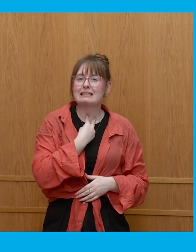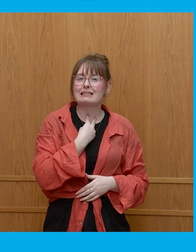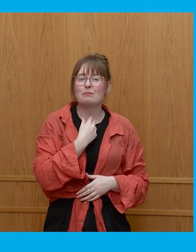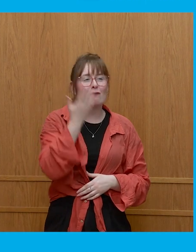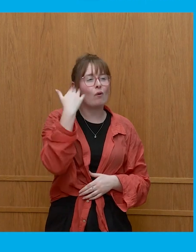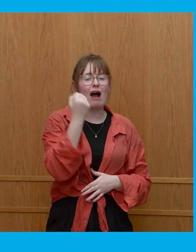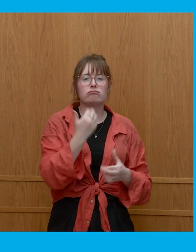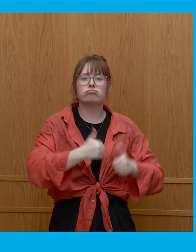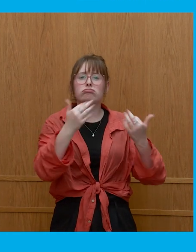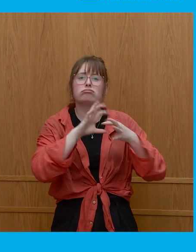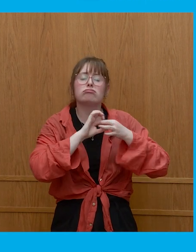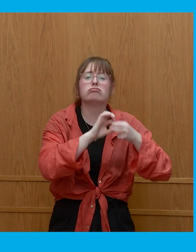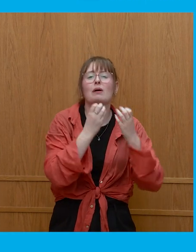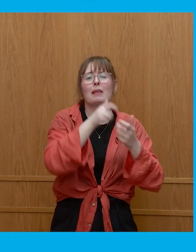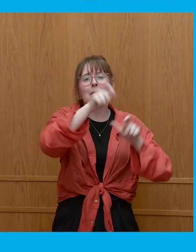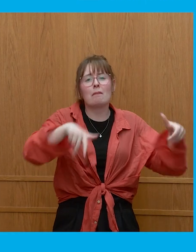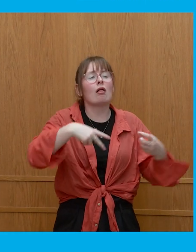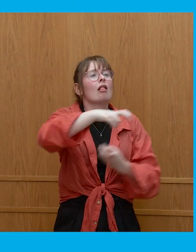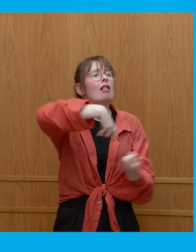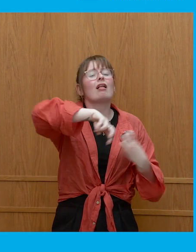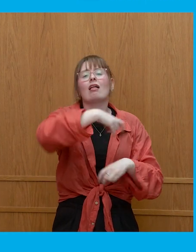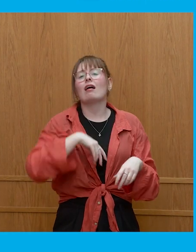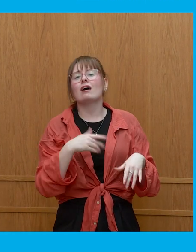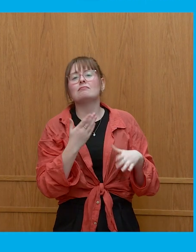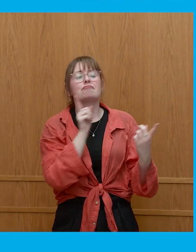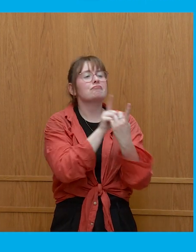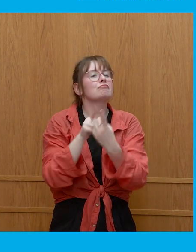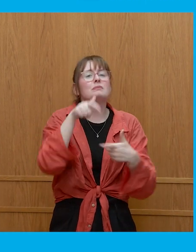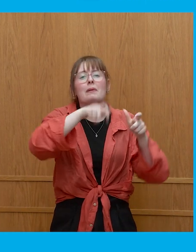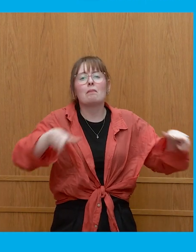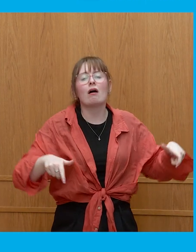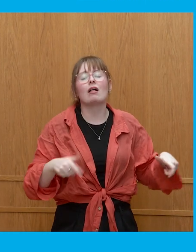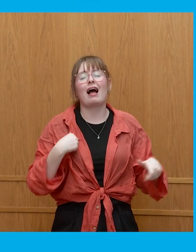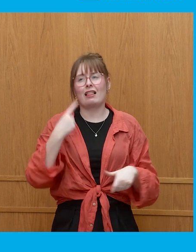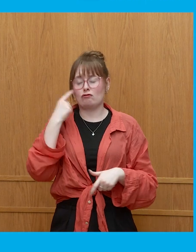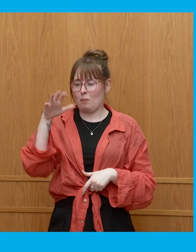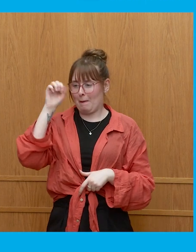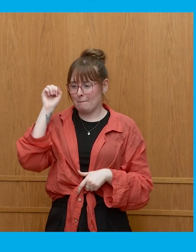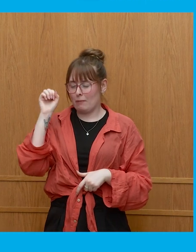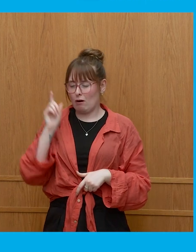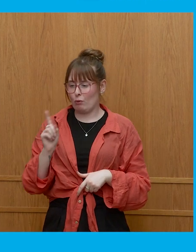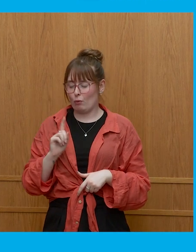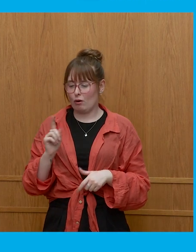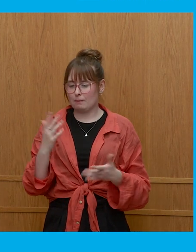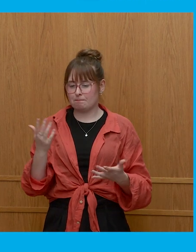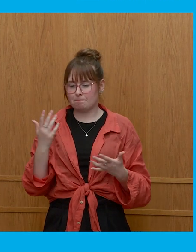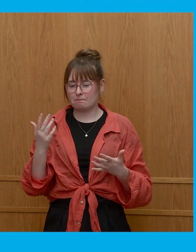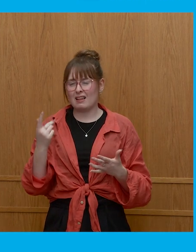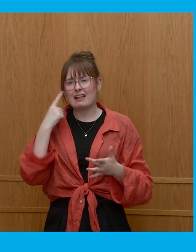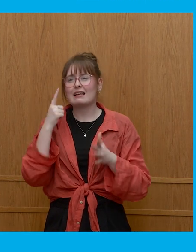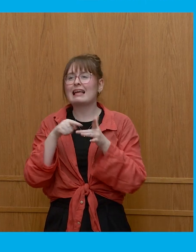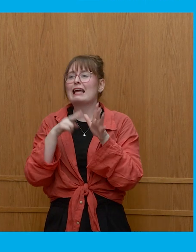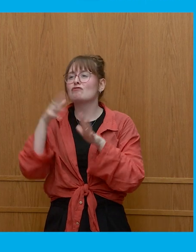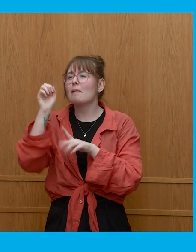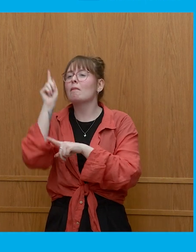wonderful interaction with just whatever was going on in the city. And I think I'm trying to remember what the Ian would remember at the back there,